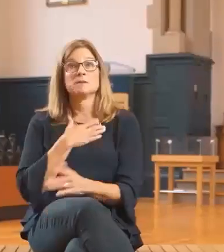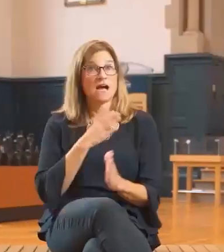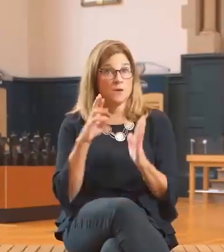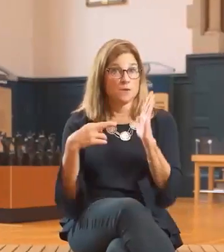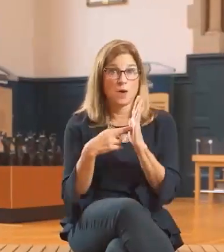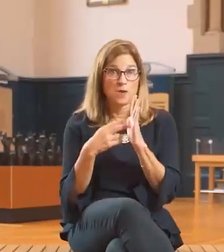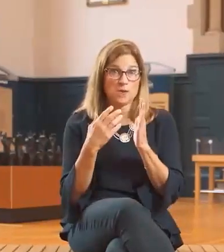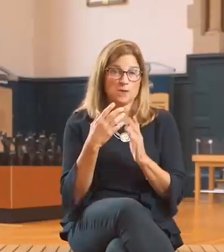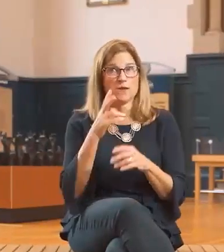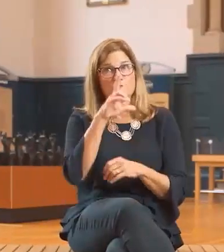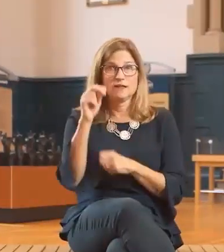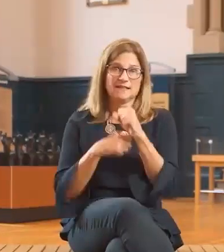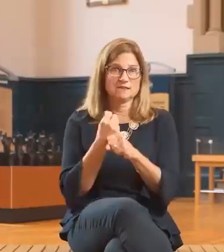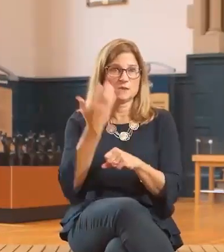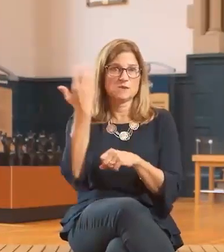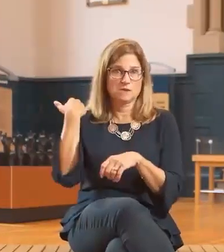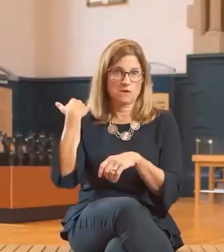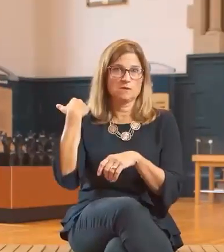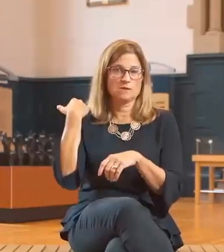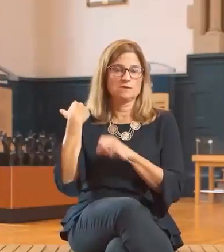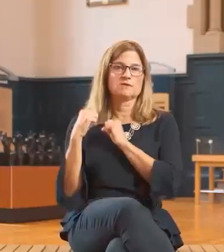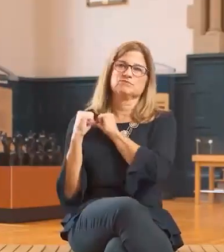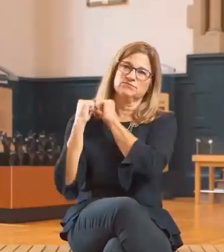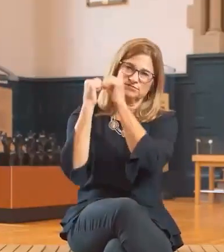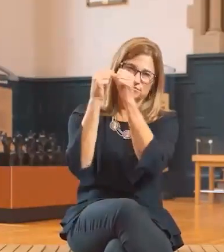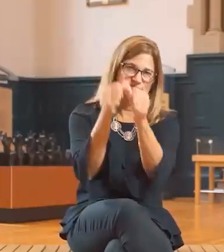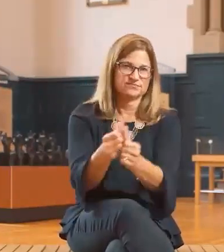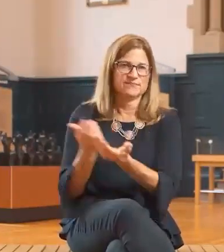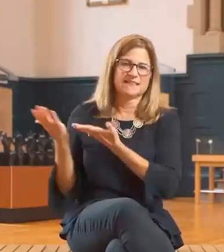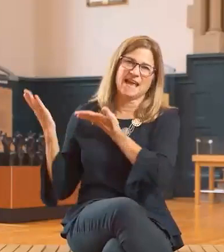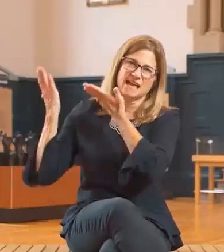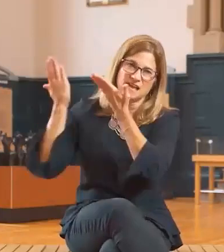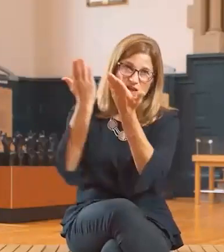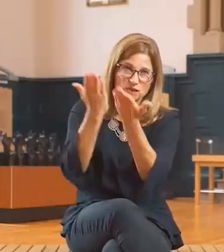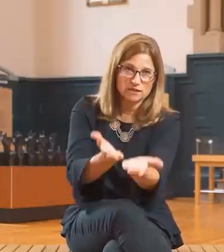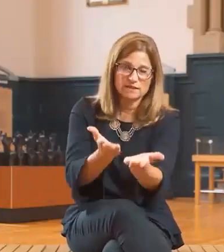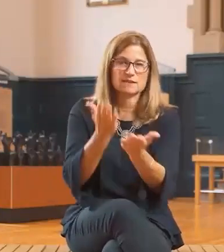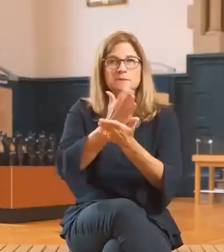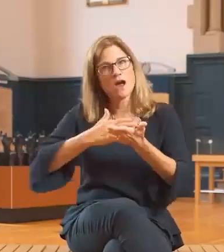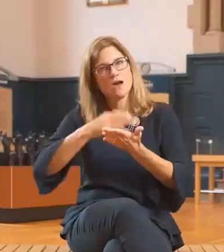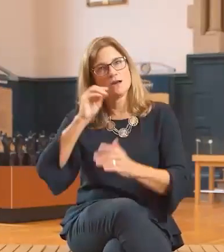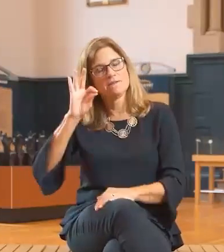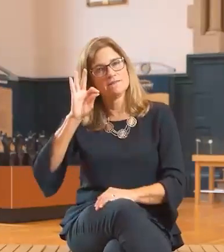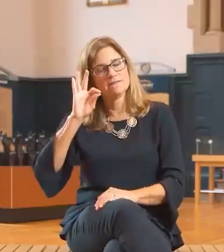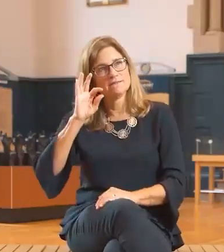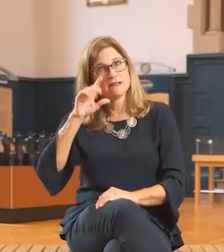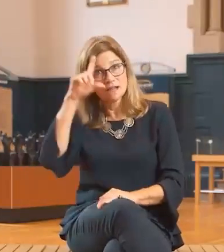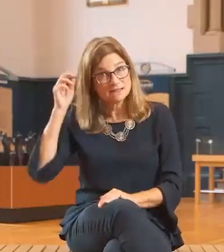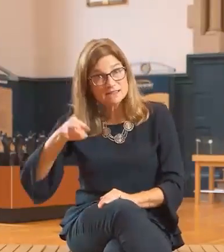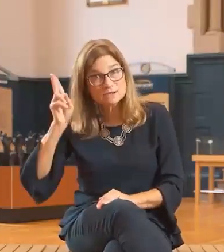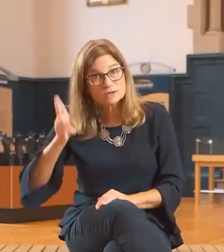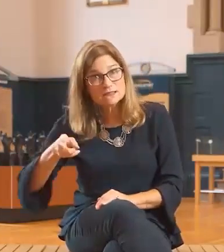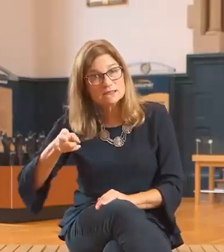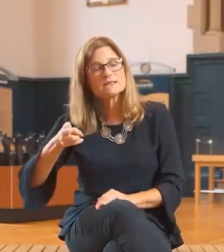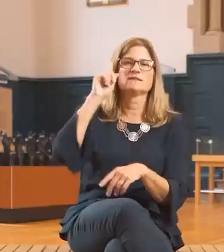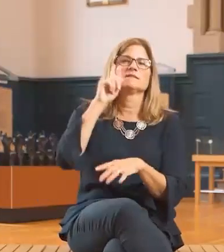My role 30 years ago has been one that I've carried with me throughout that time. I'm part of Gallaudet's